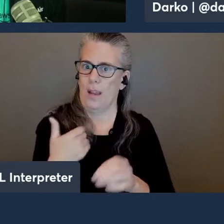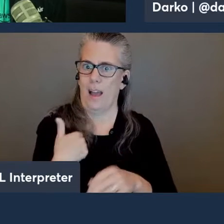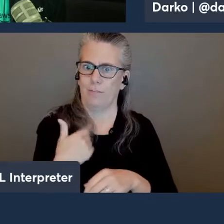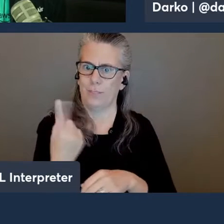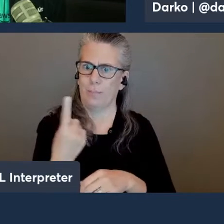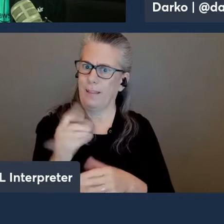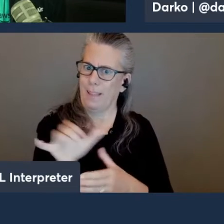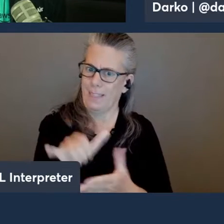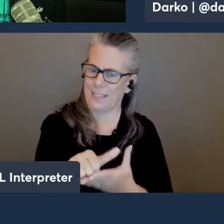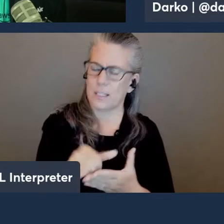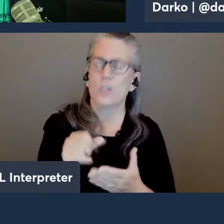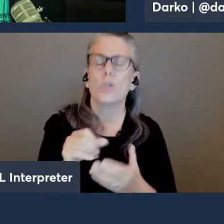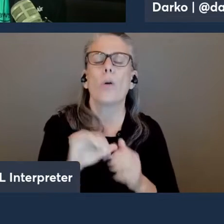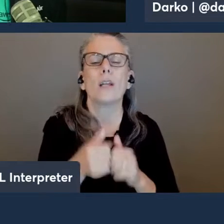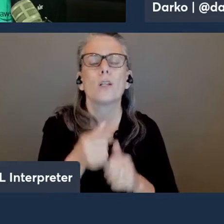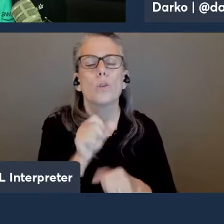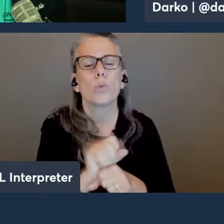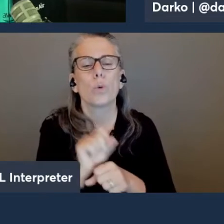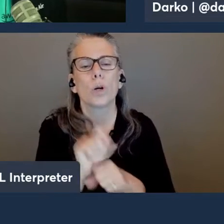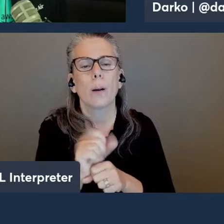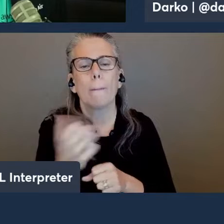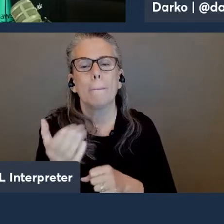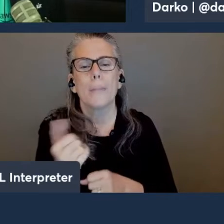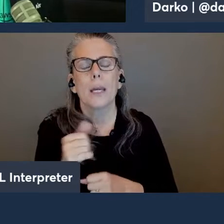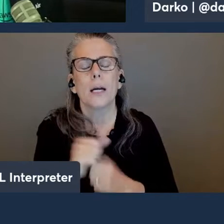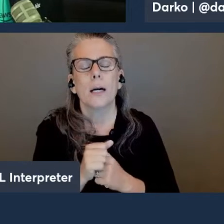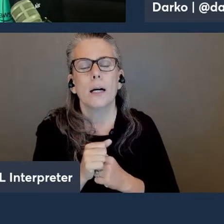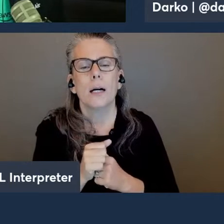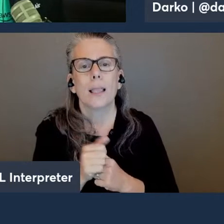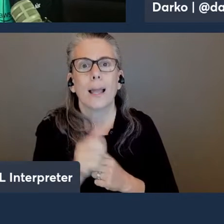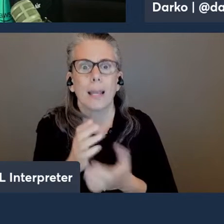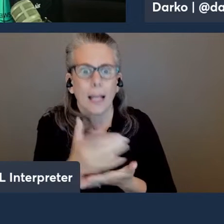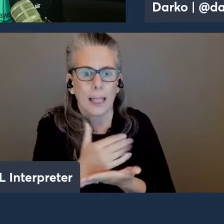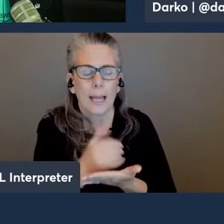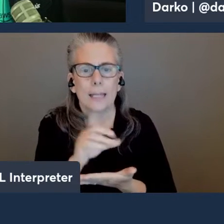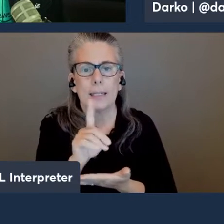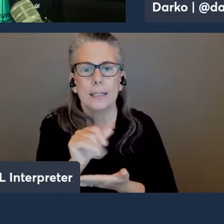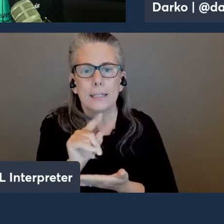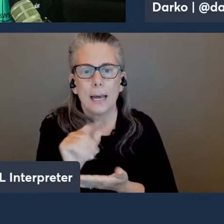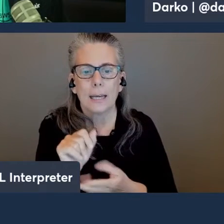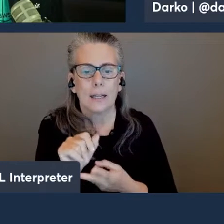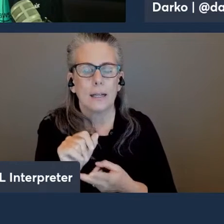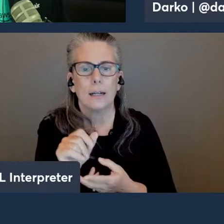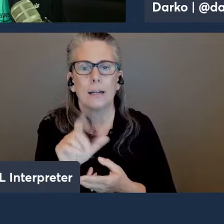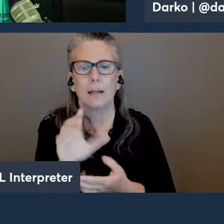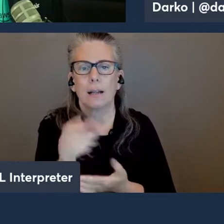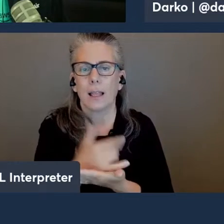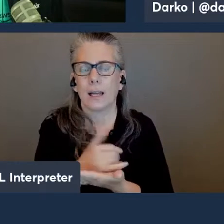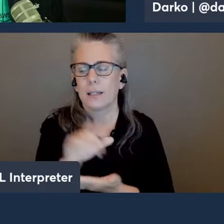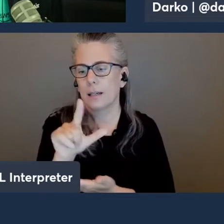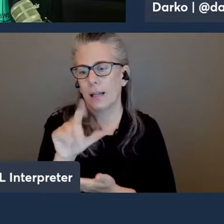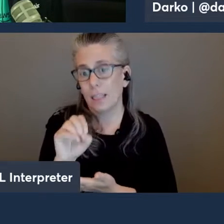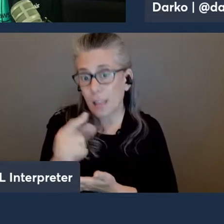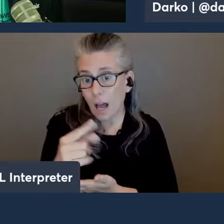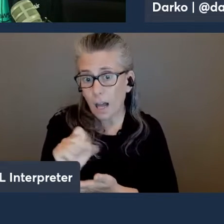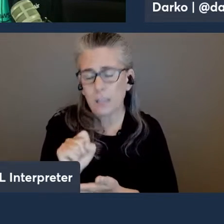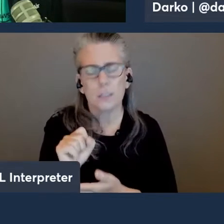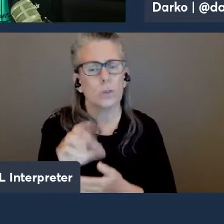So how does this work? Tell us does it collect the data, collect logs and just performance metrics? What does it actually